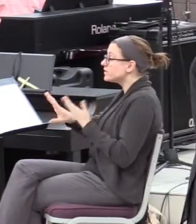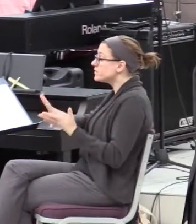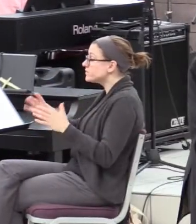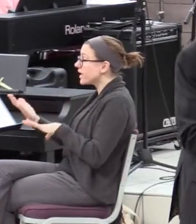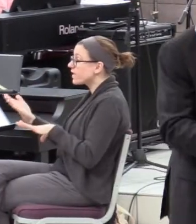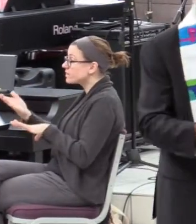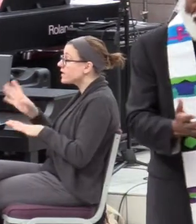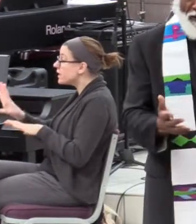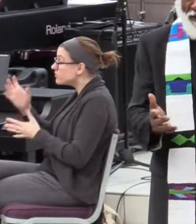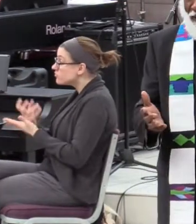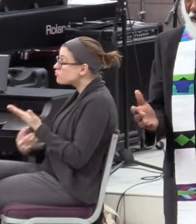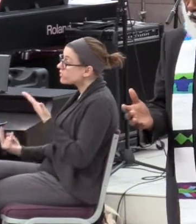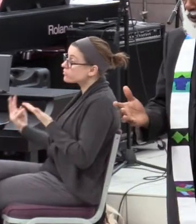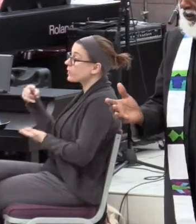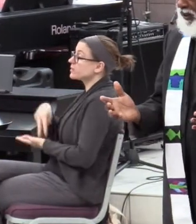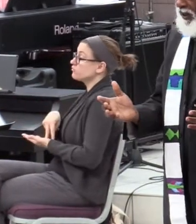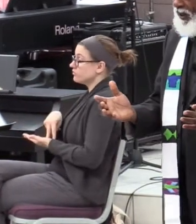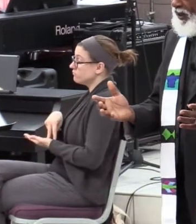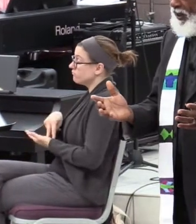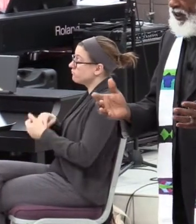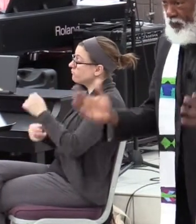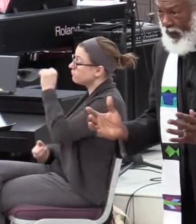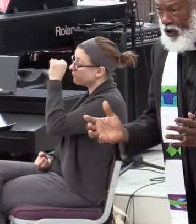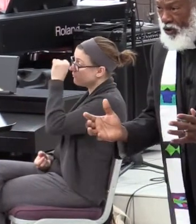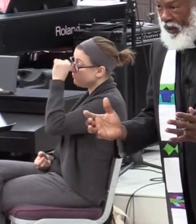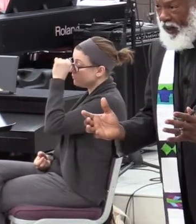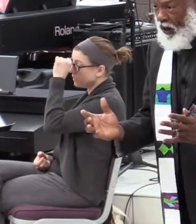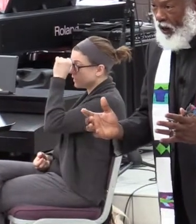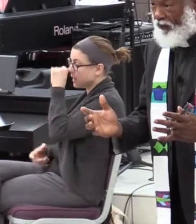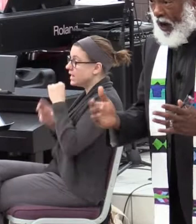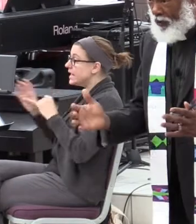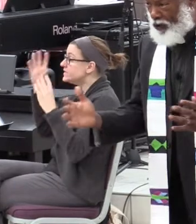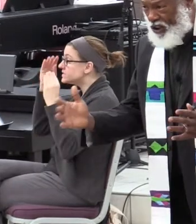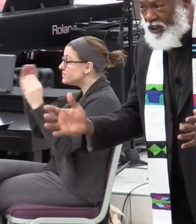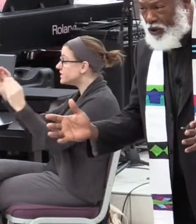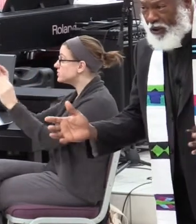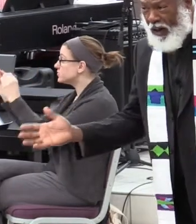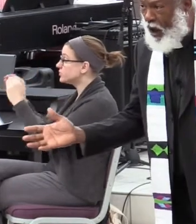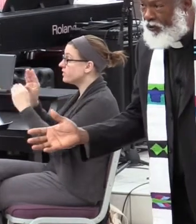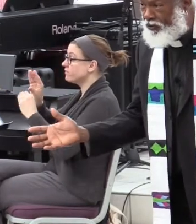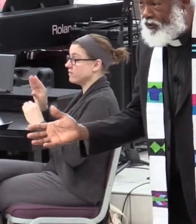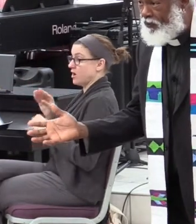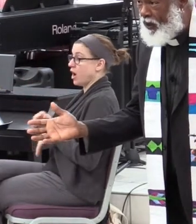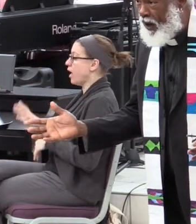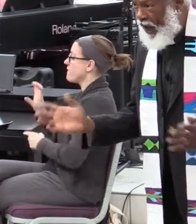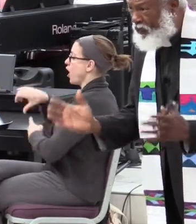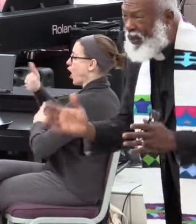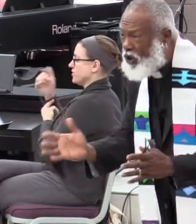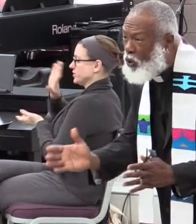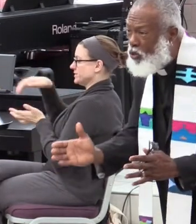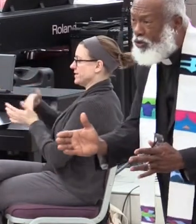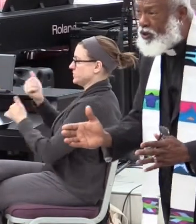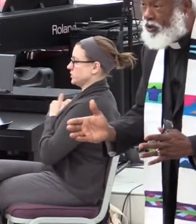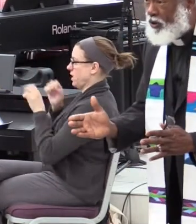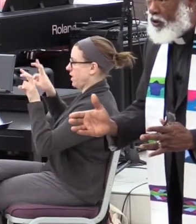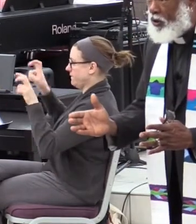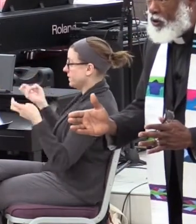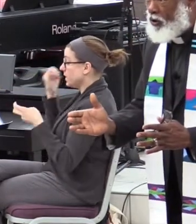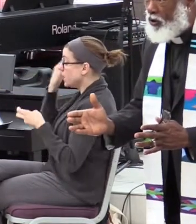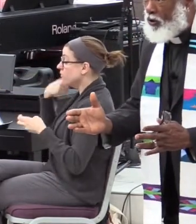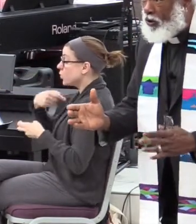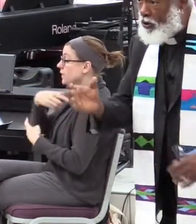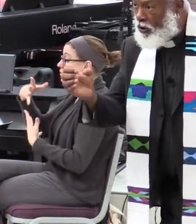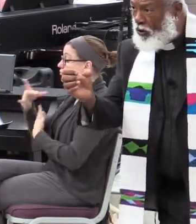his resurrection, his ministry of other-centered love, if we choose